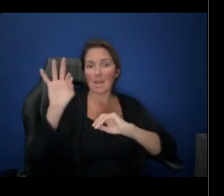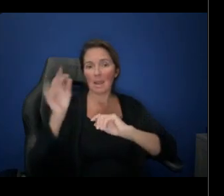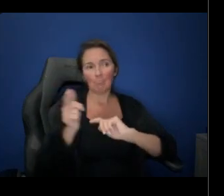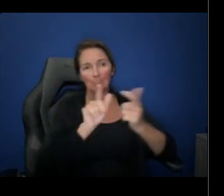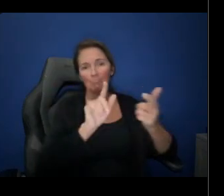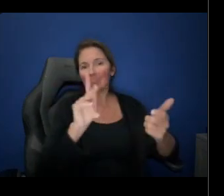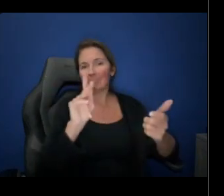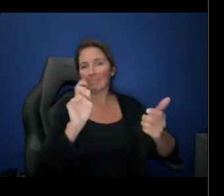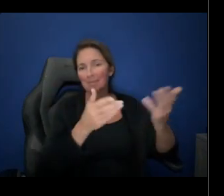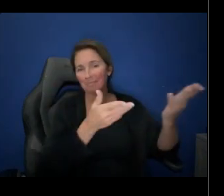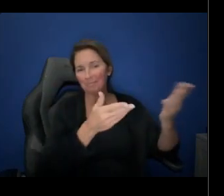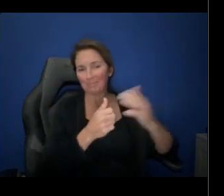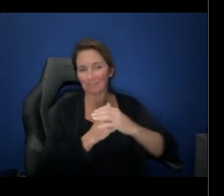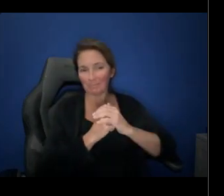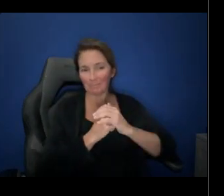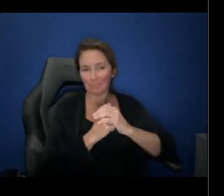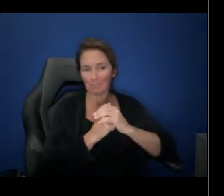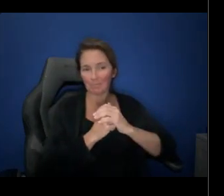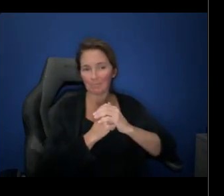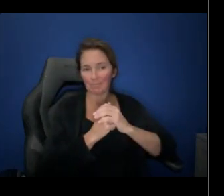to Michael.